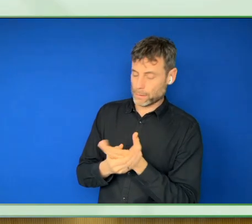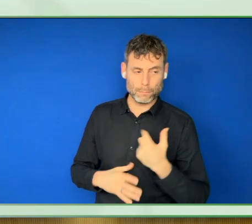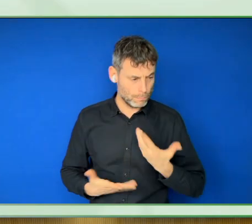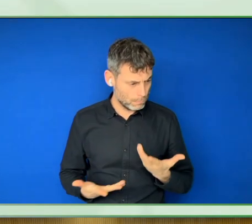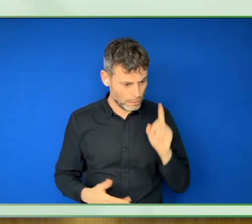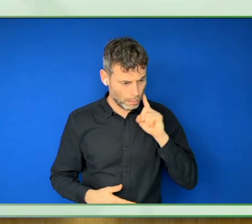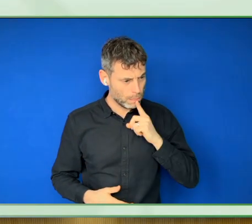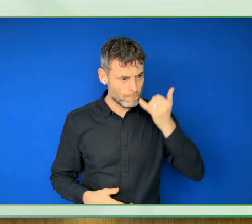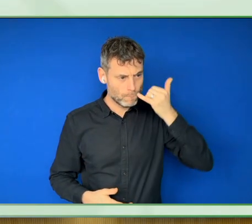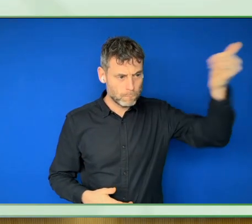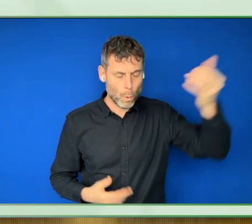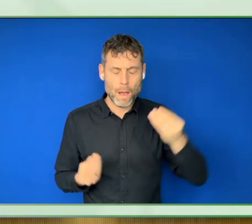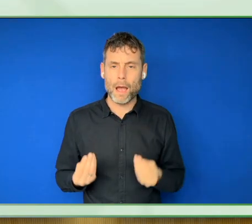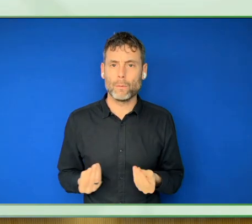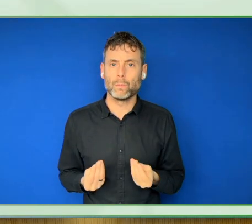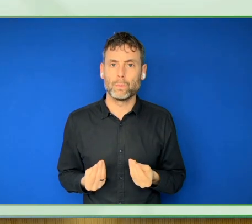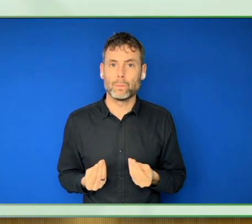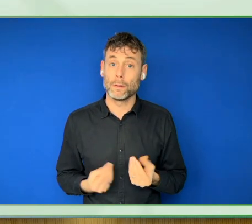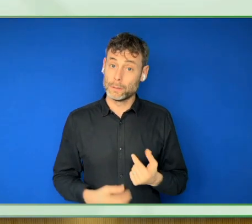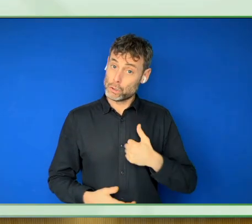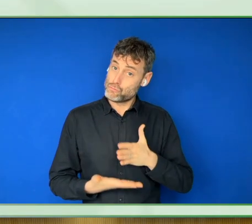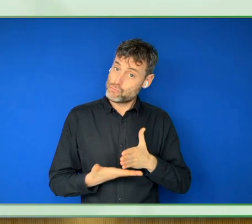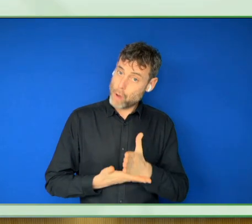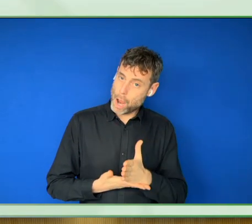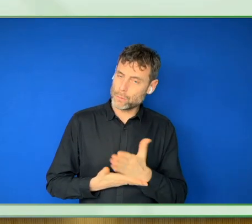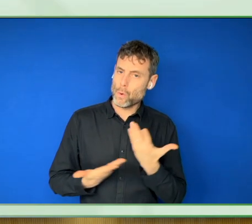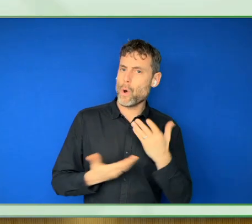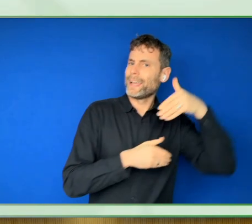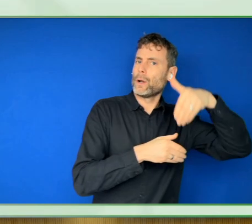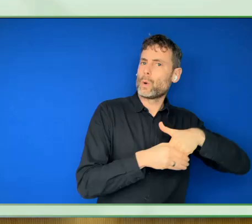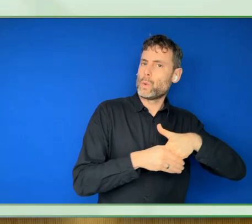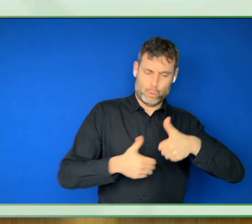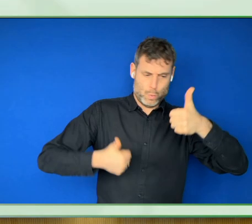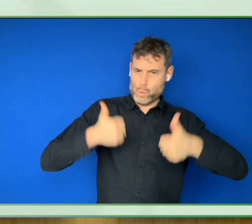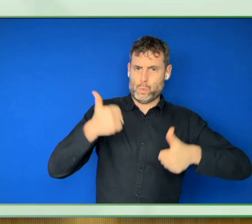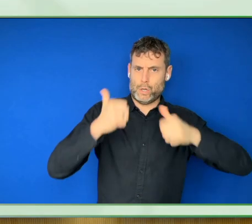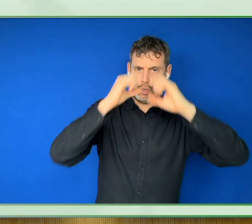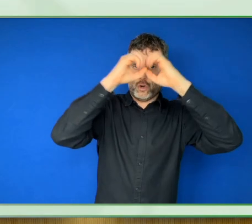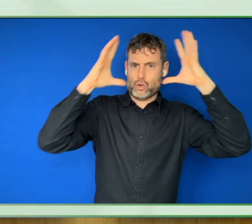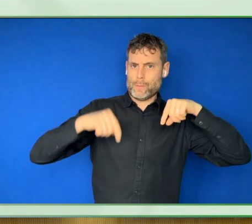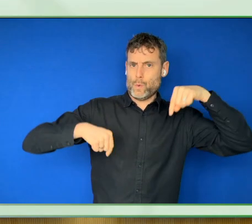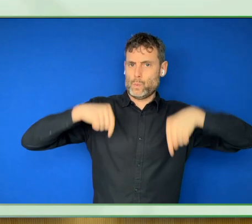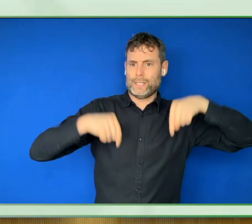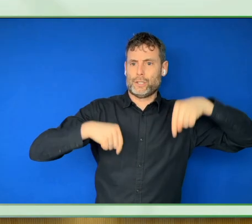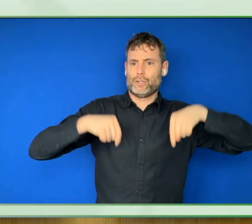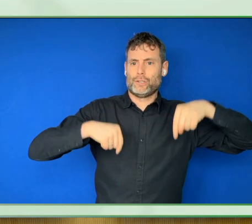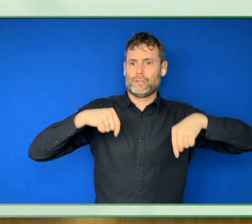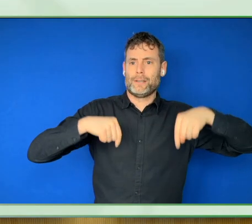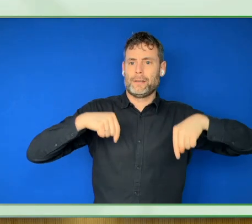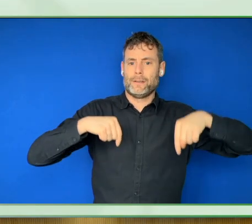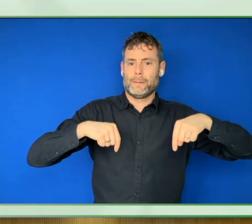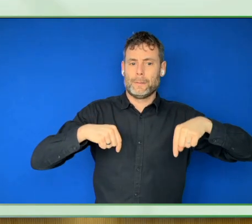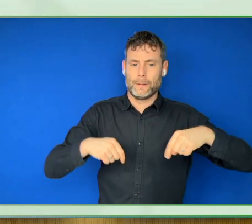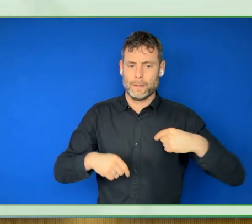issue? Because we talk about employment all the time, but actually consumer access. And so actually one question I did actually haven't planned for you,